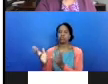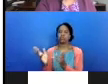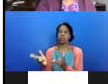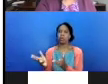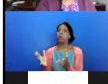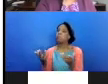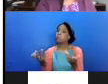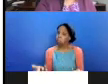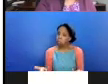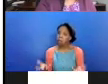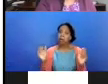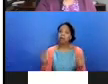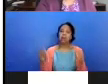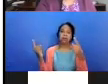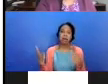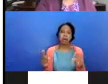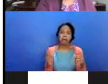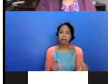through,